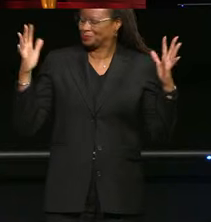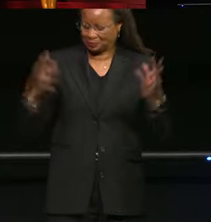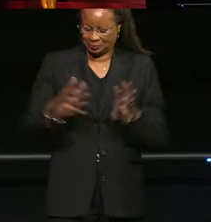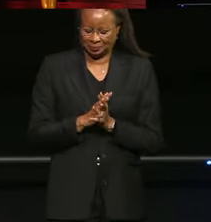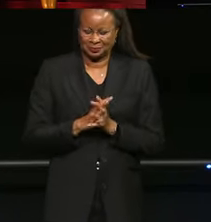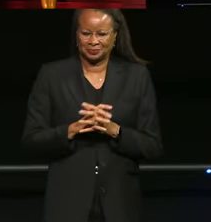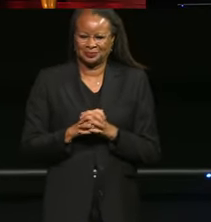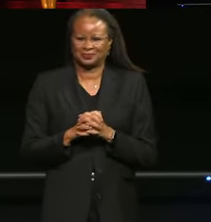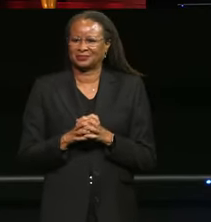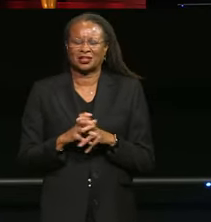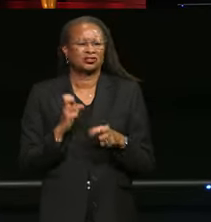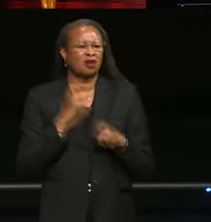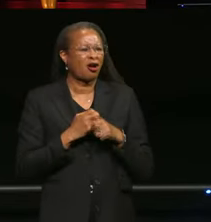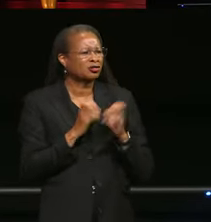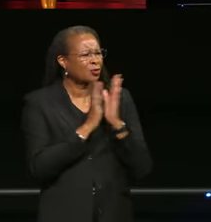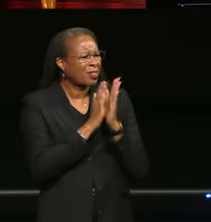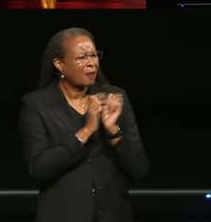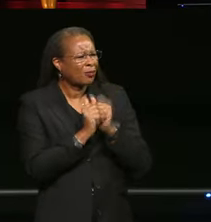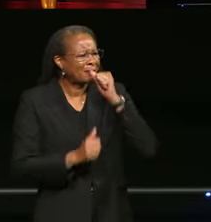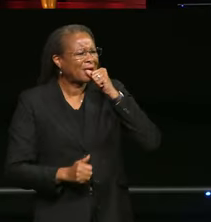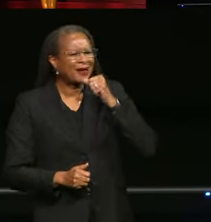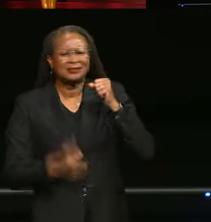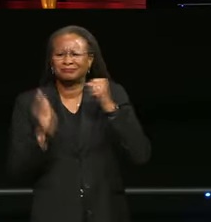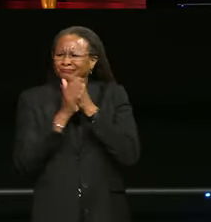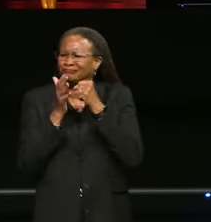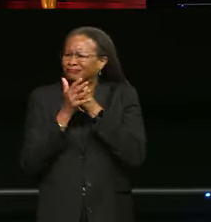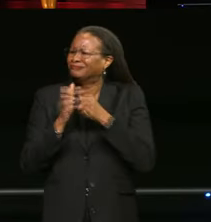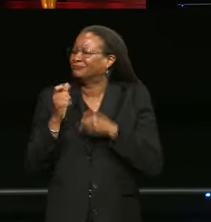So hard to clap with this.